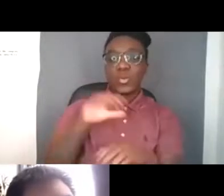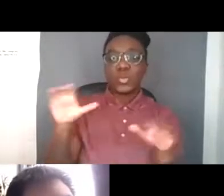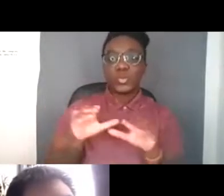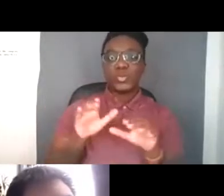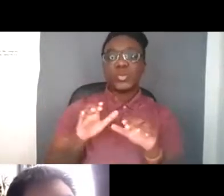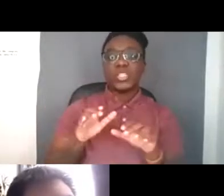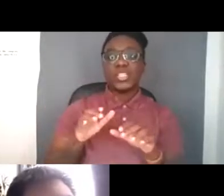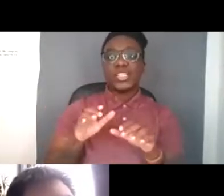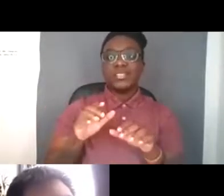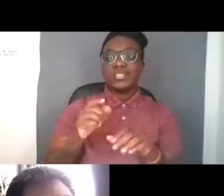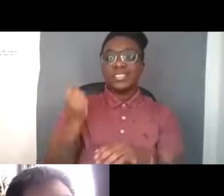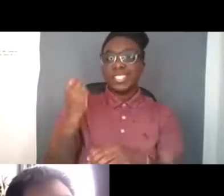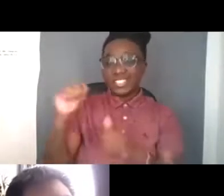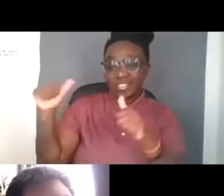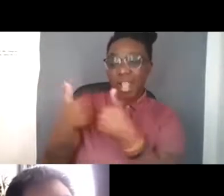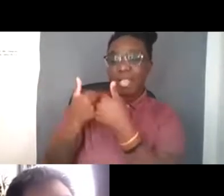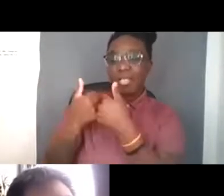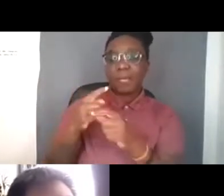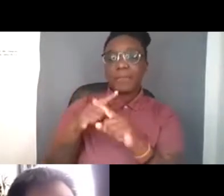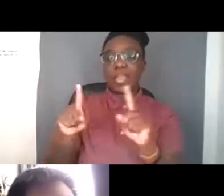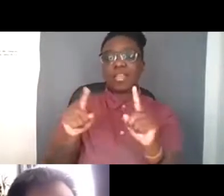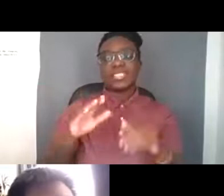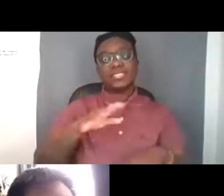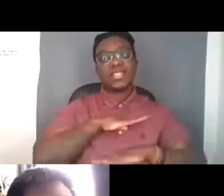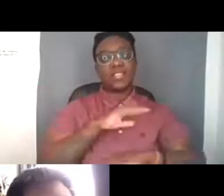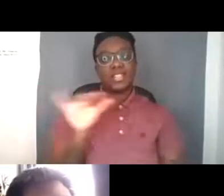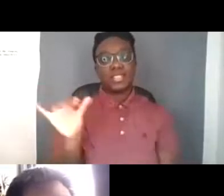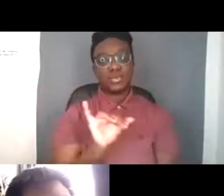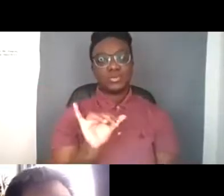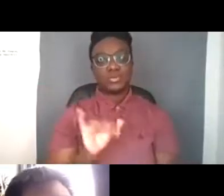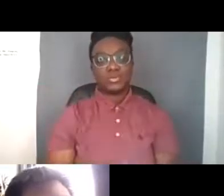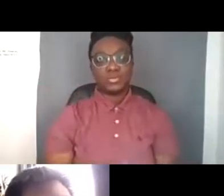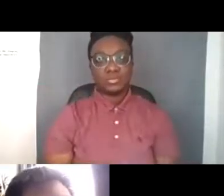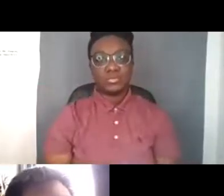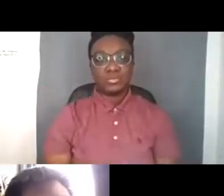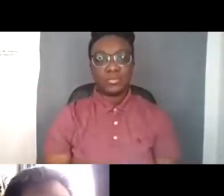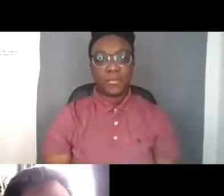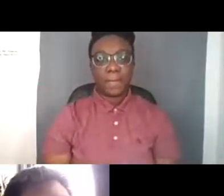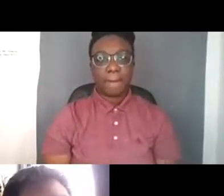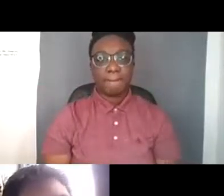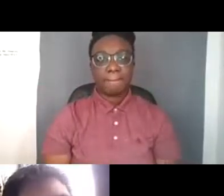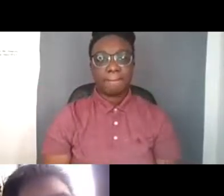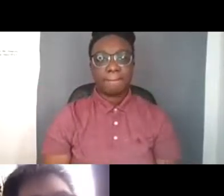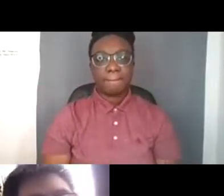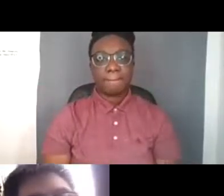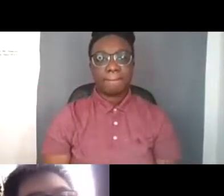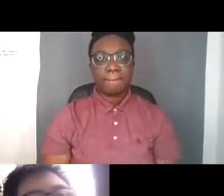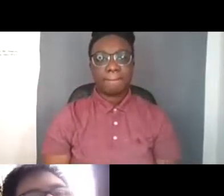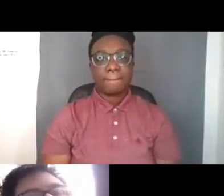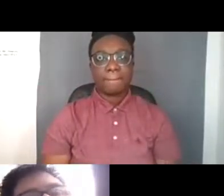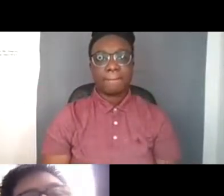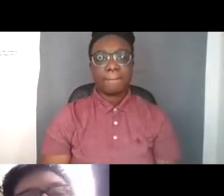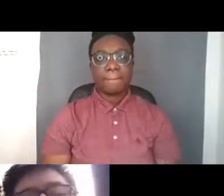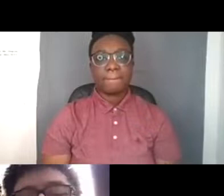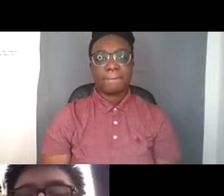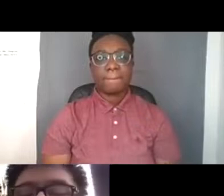so satisfying. Well, everything we do. It's hard. It's hard because we don't quite know what we're doing half the time.